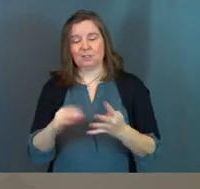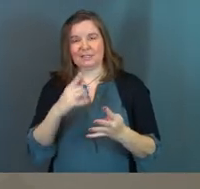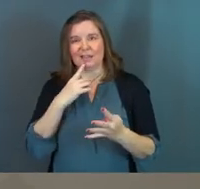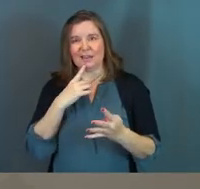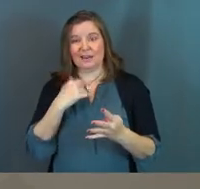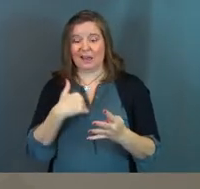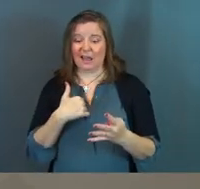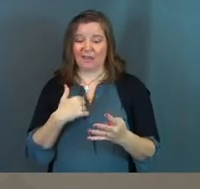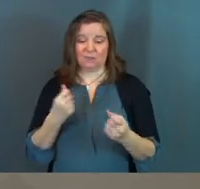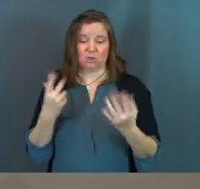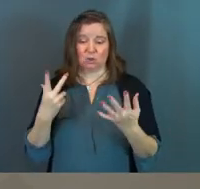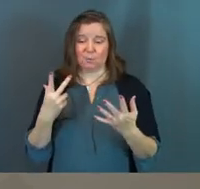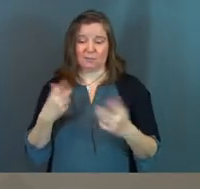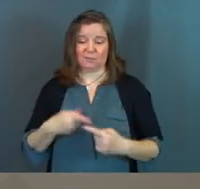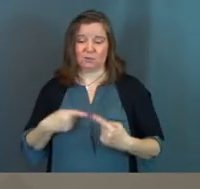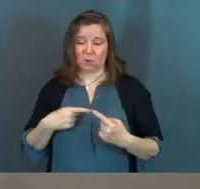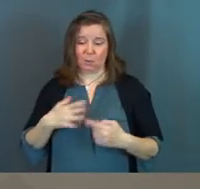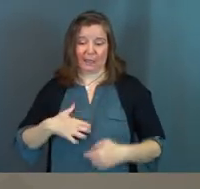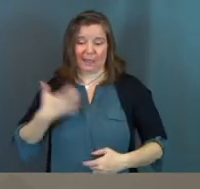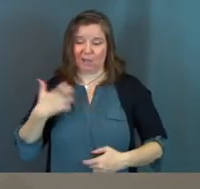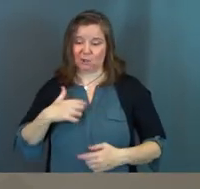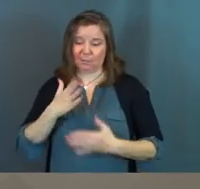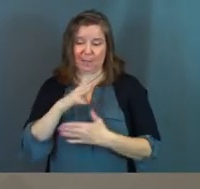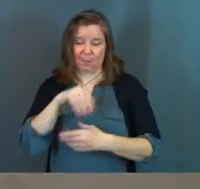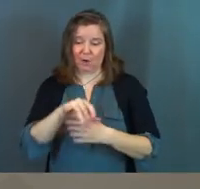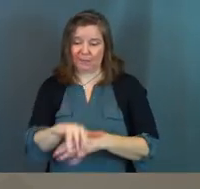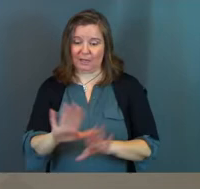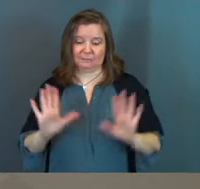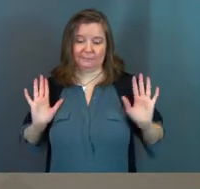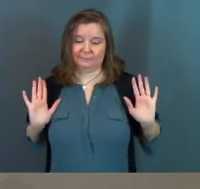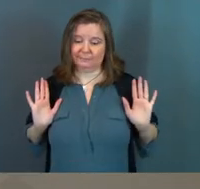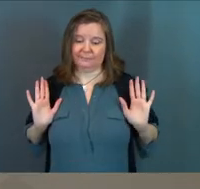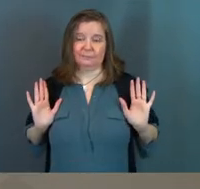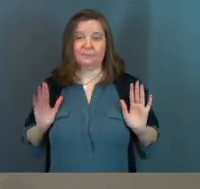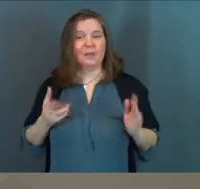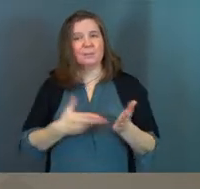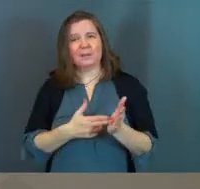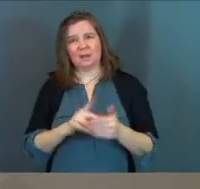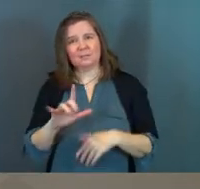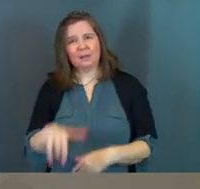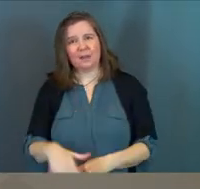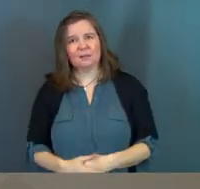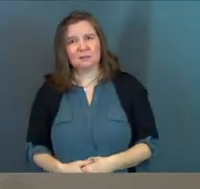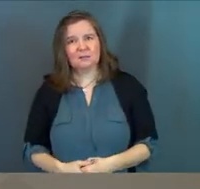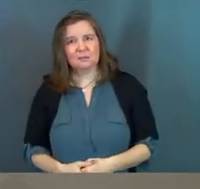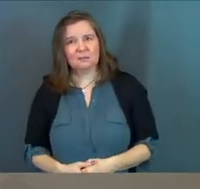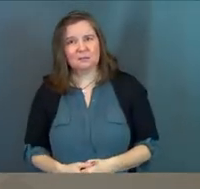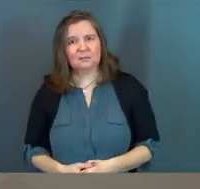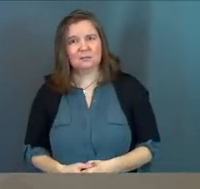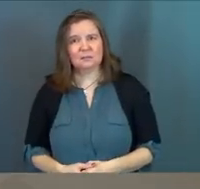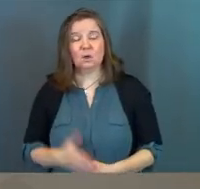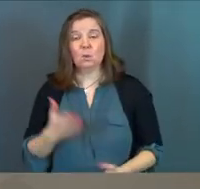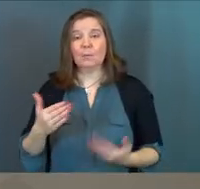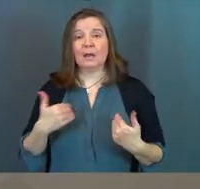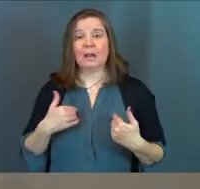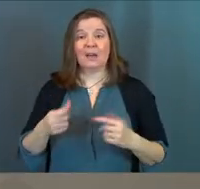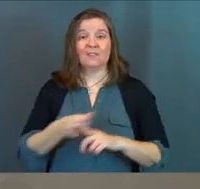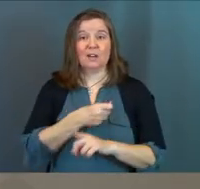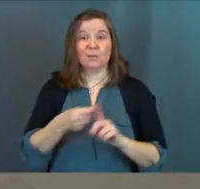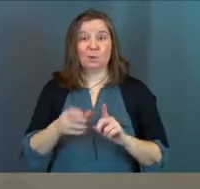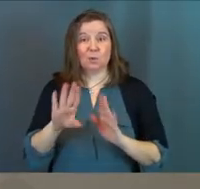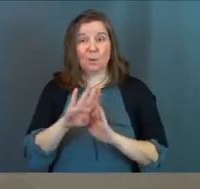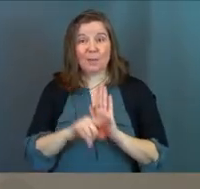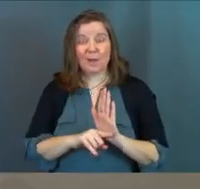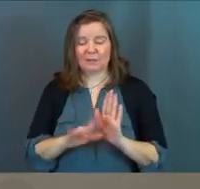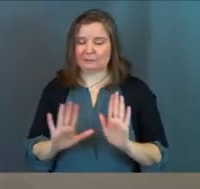and say, I've got too much of a struggle with anger to be part of that. Be honest about that. Or you might have abuse in